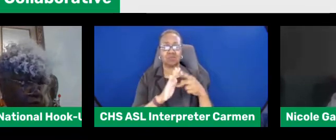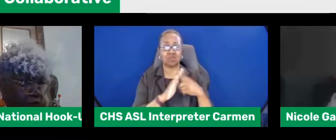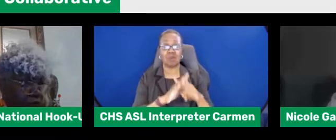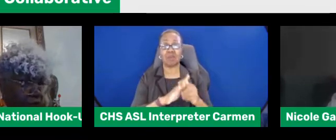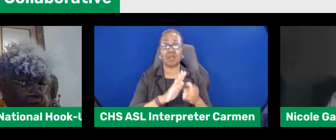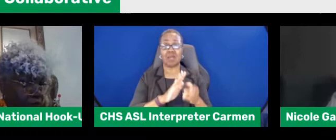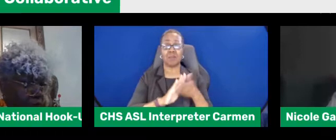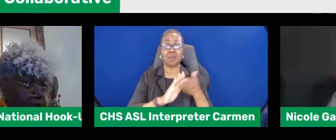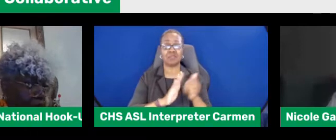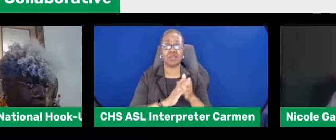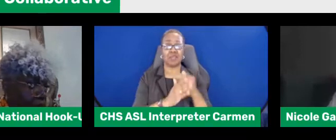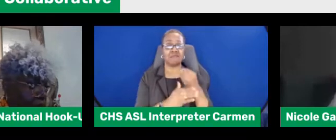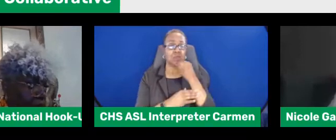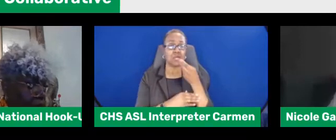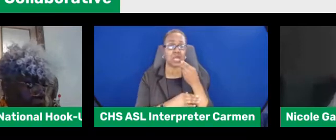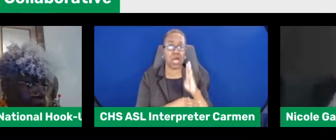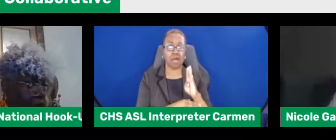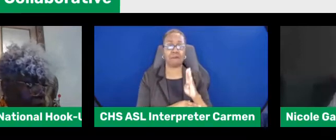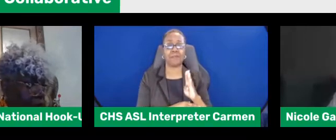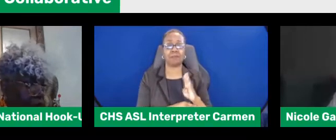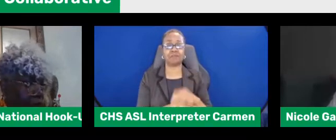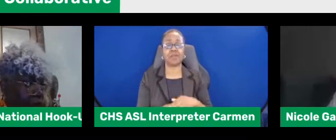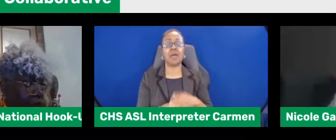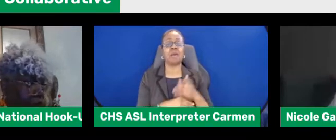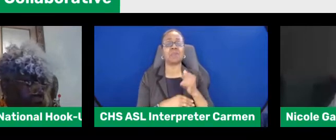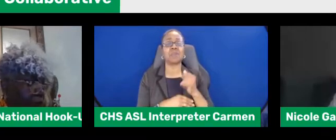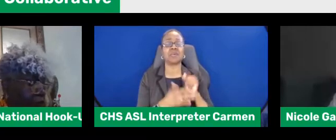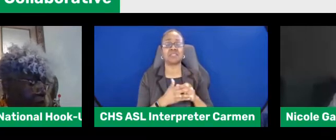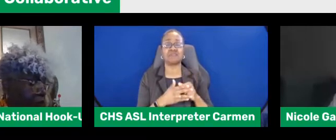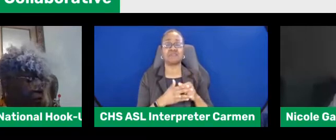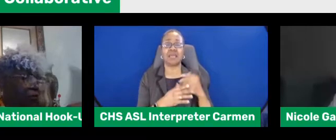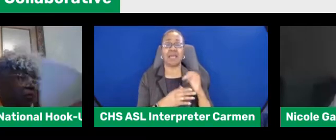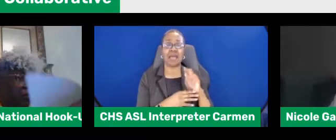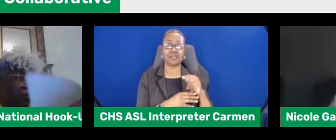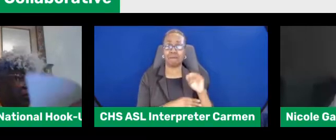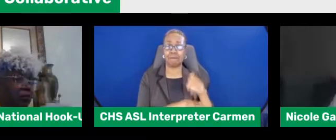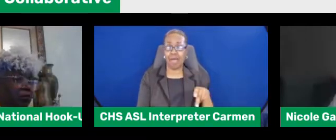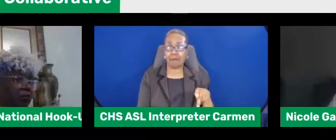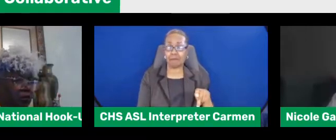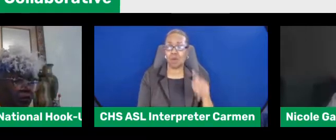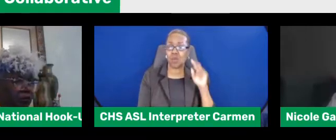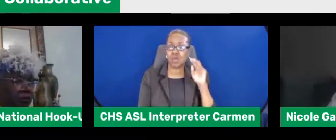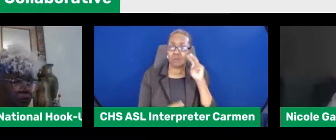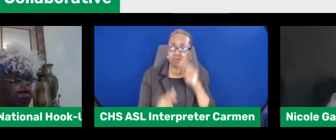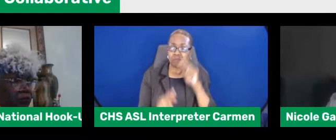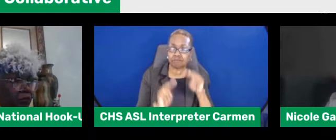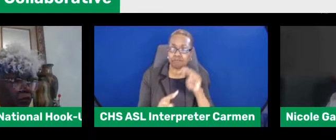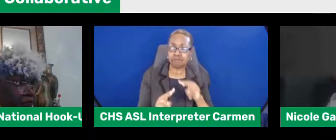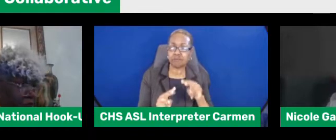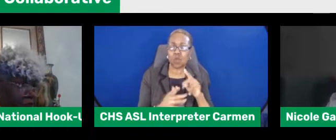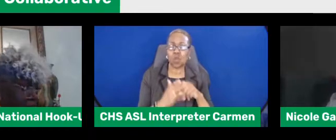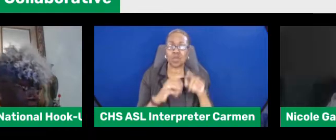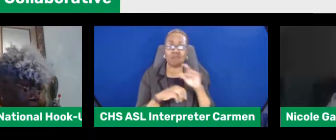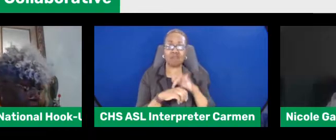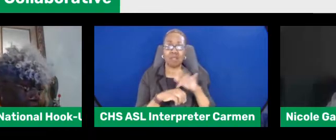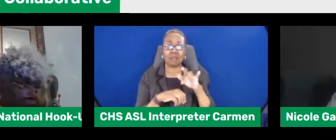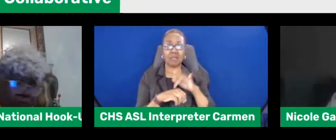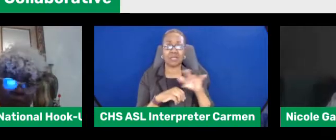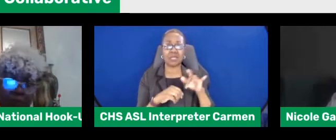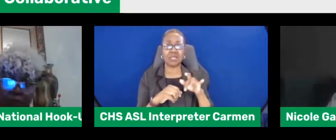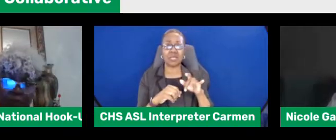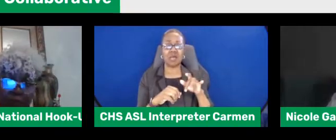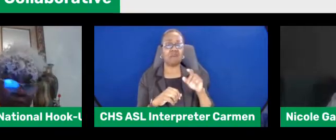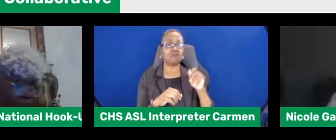food hub. Because of the asset mapping, we looked at what availability of brick and